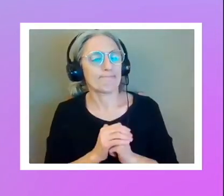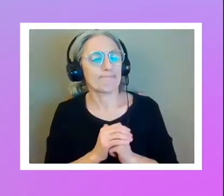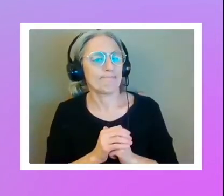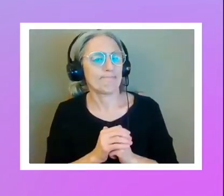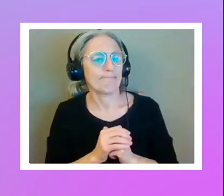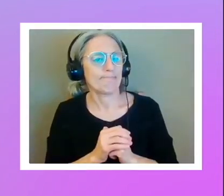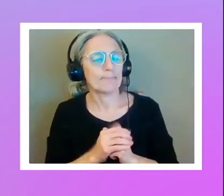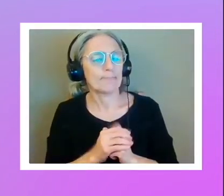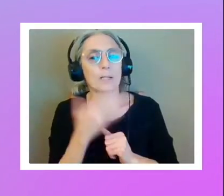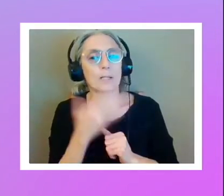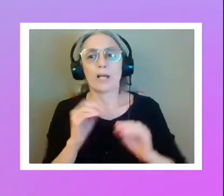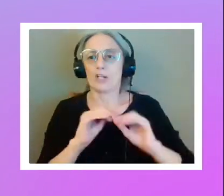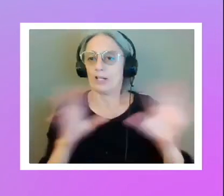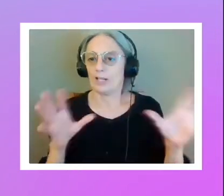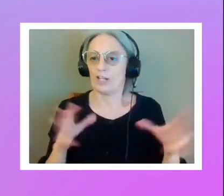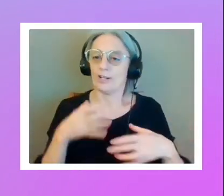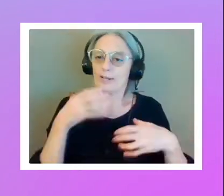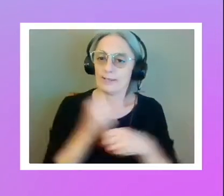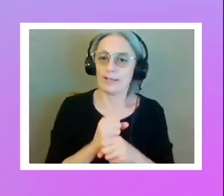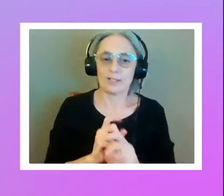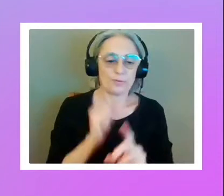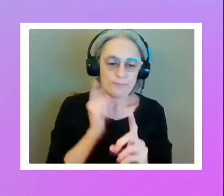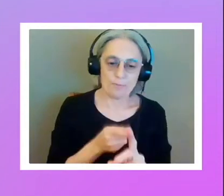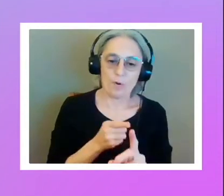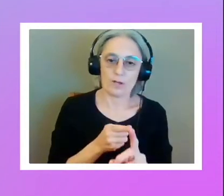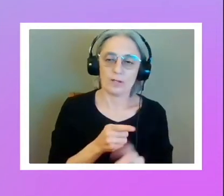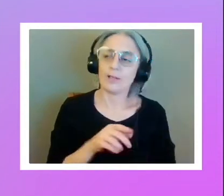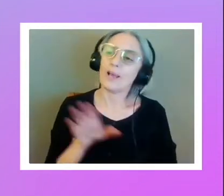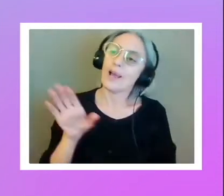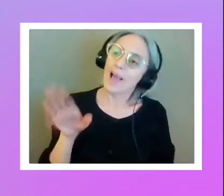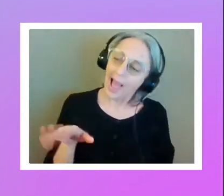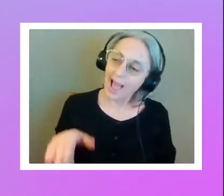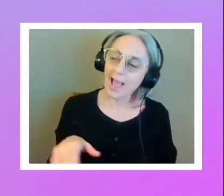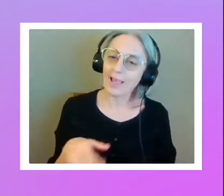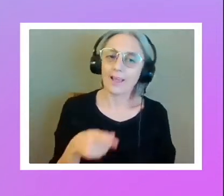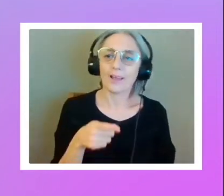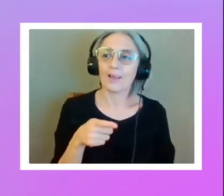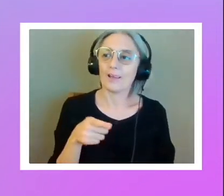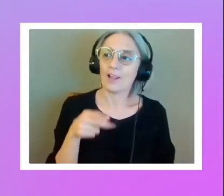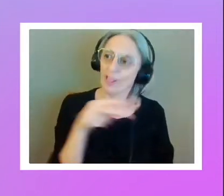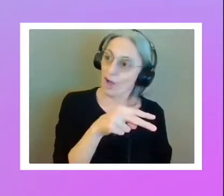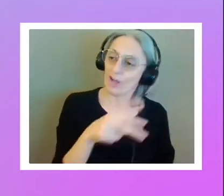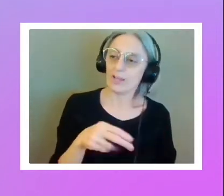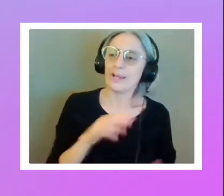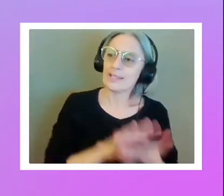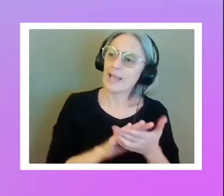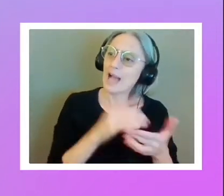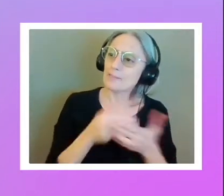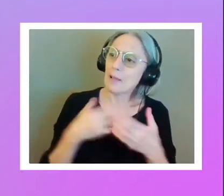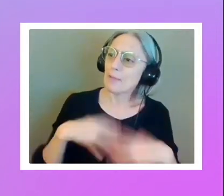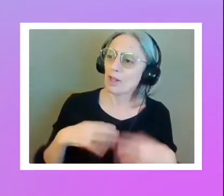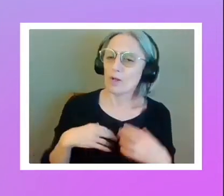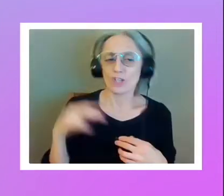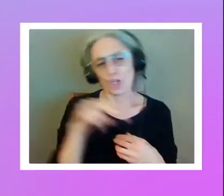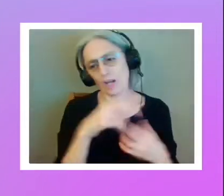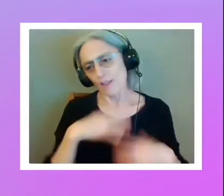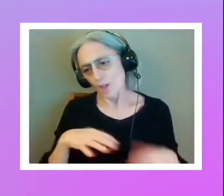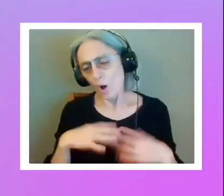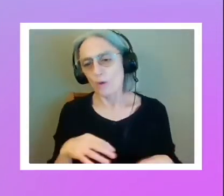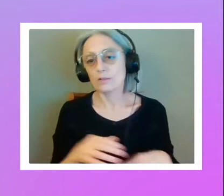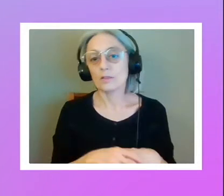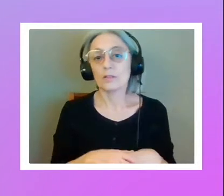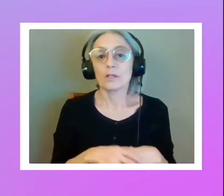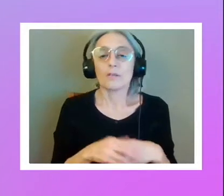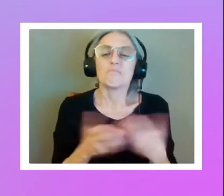and concise, and we want to be to the point. We want to say, hey, this is, really nice baby clothes. Check out some clothes. Or you want to give a